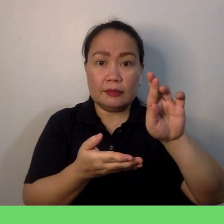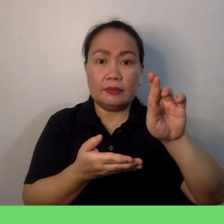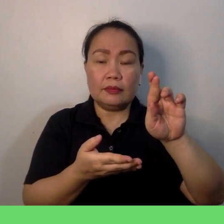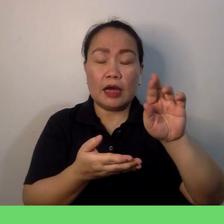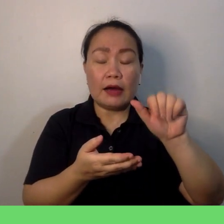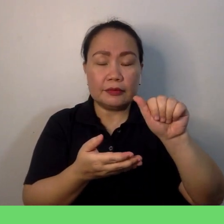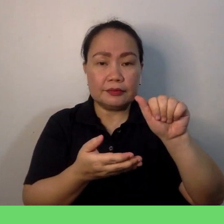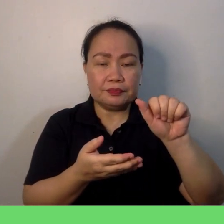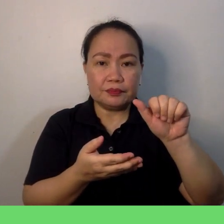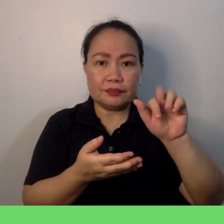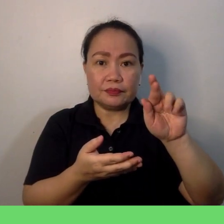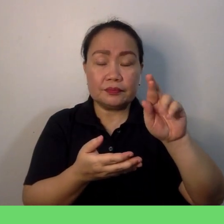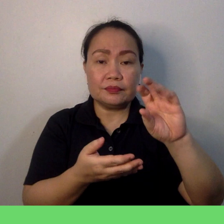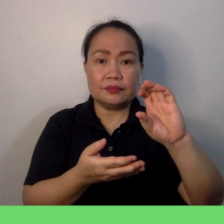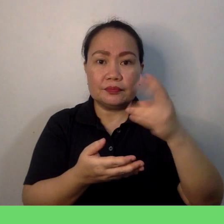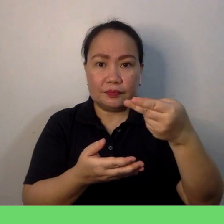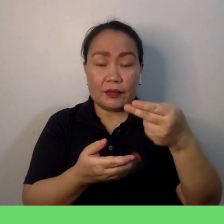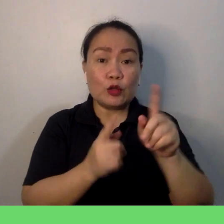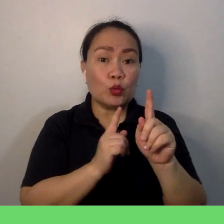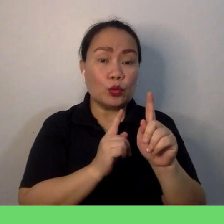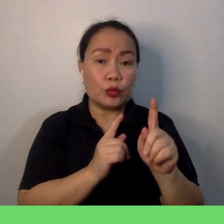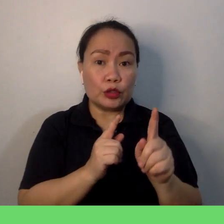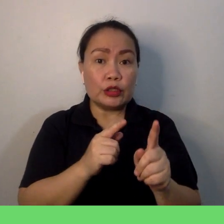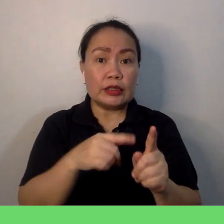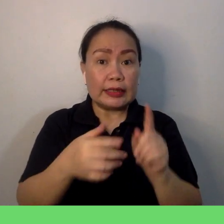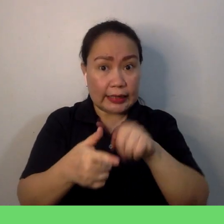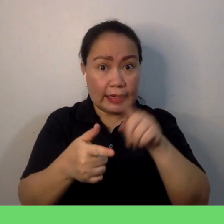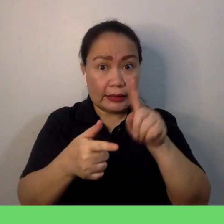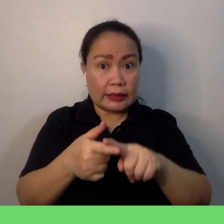to answer the problem o kung ano yung